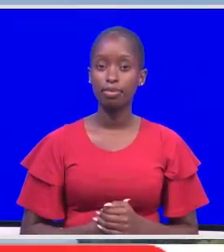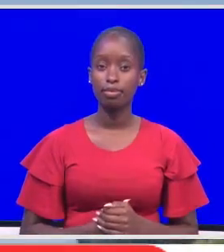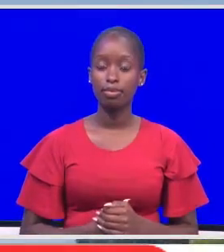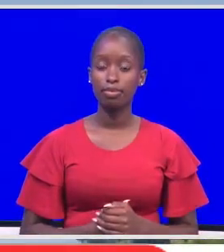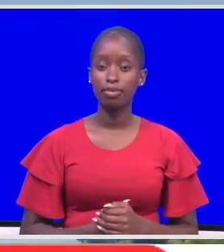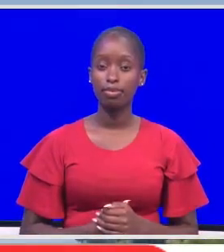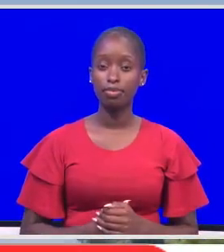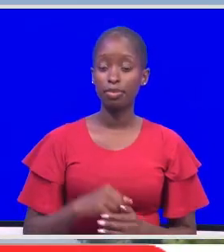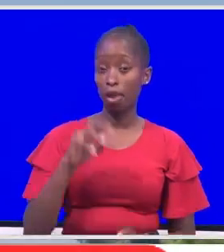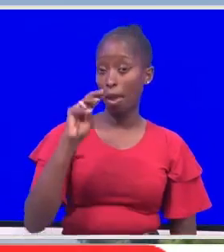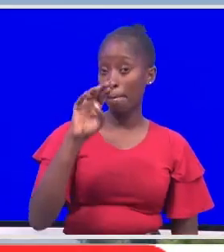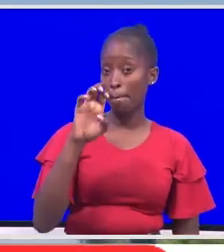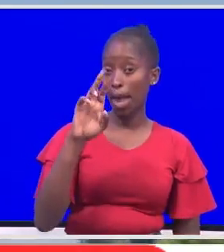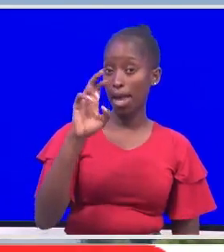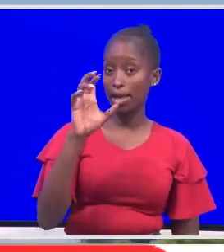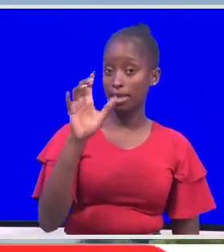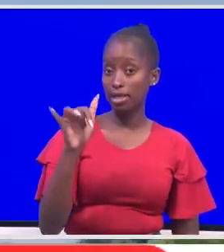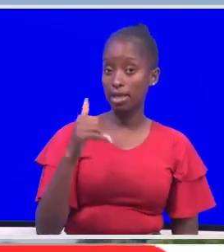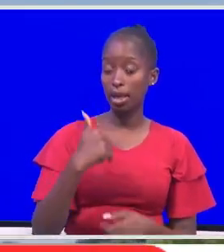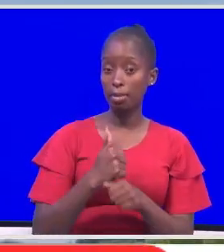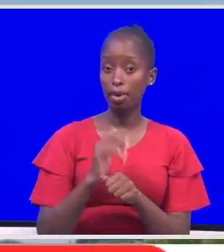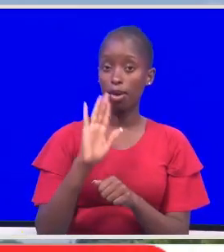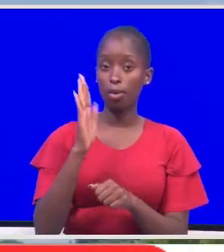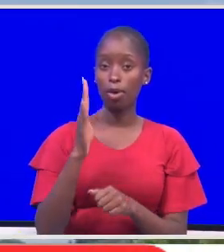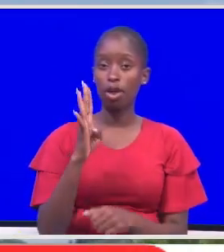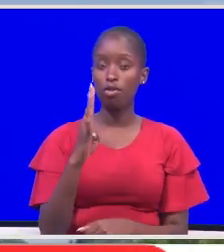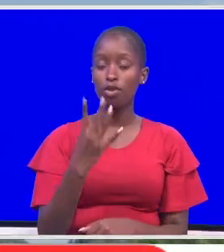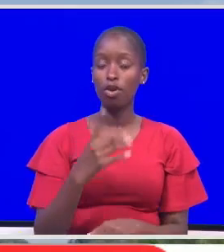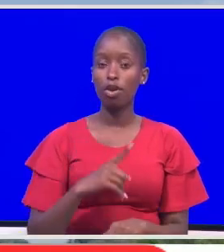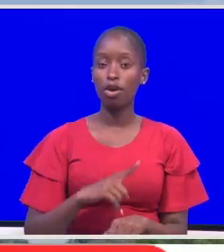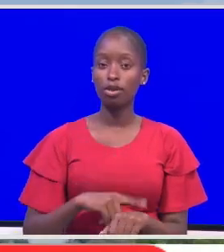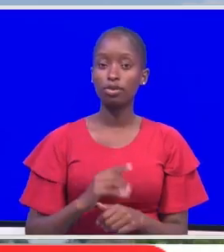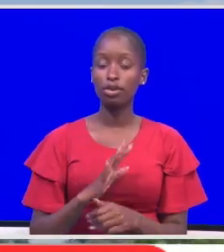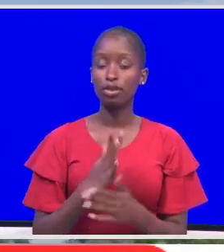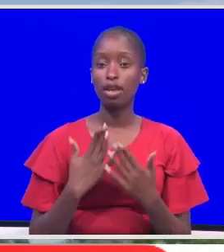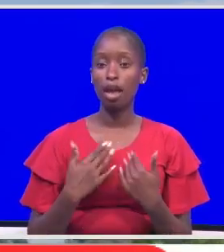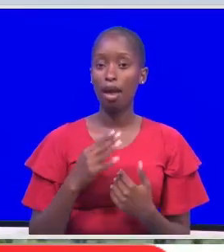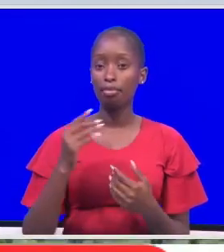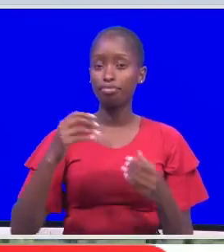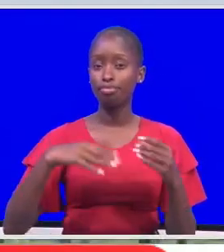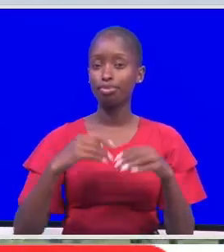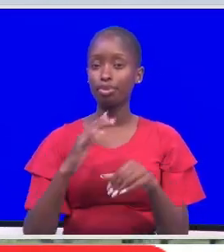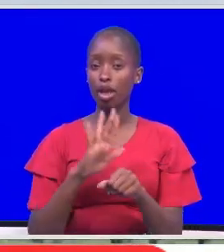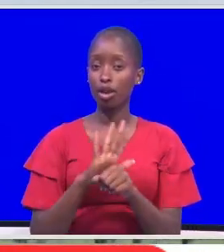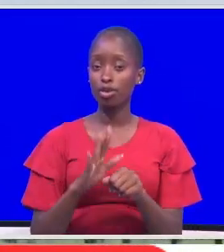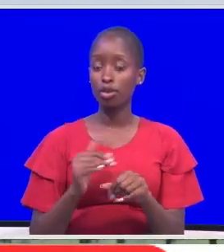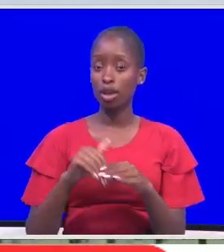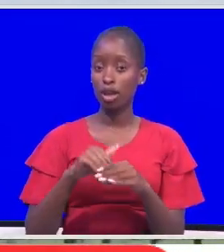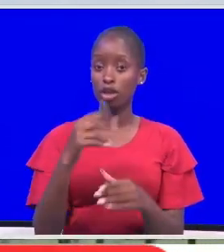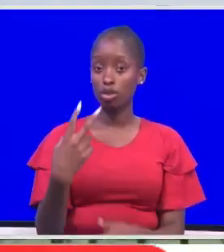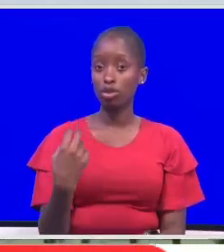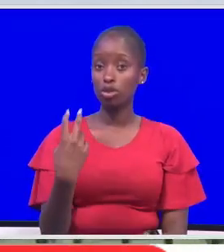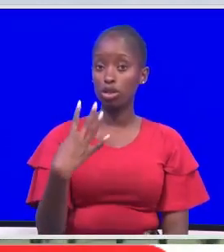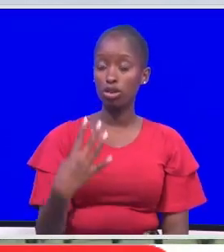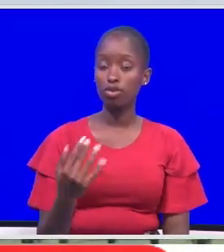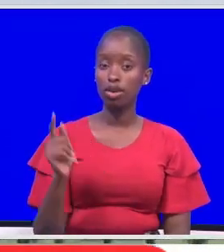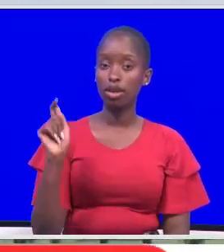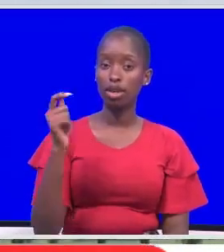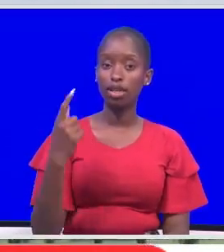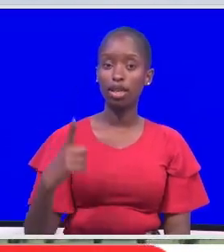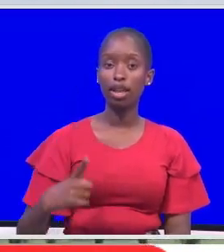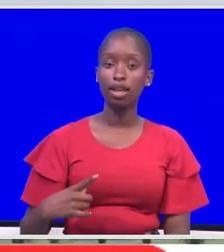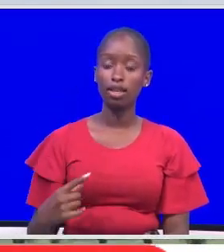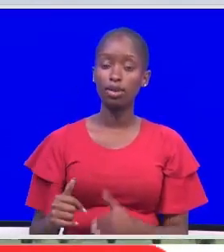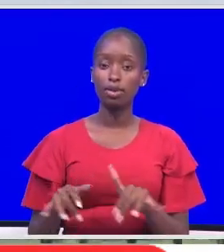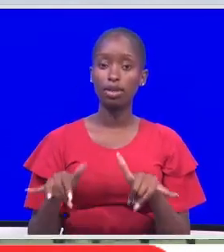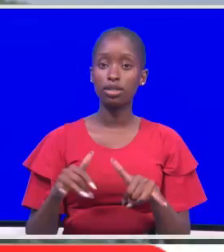Masi Nyanchama will make his fourth time appearance count at the 2024 Magical Kenya Ladies Open to be held at